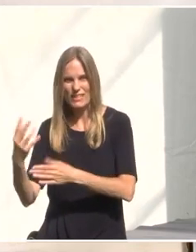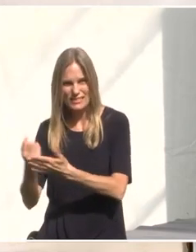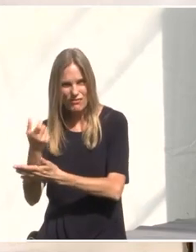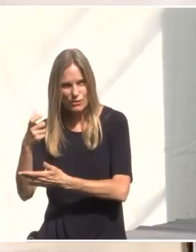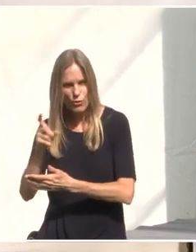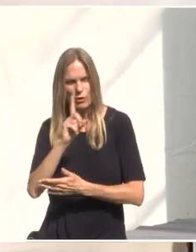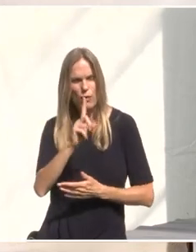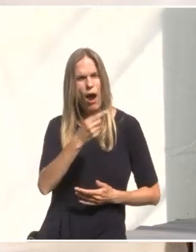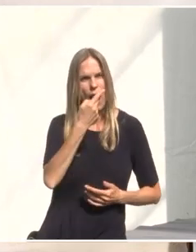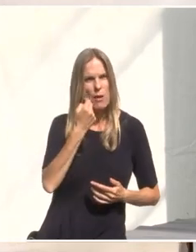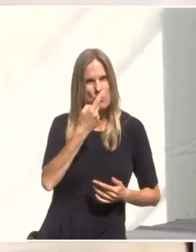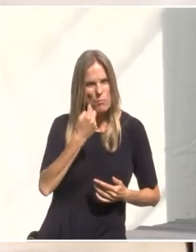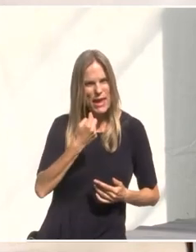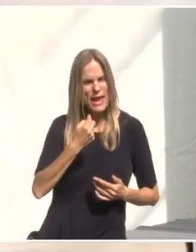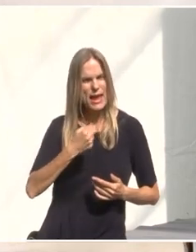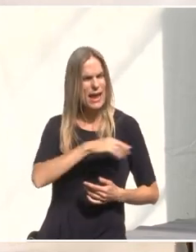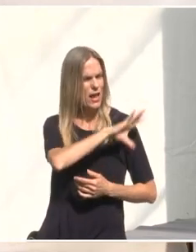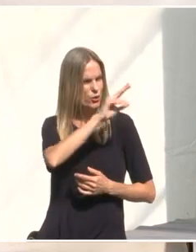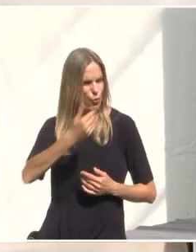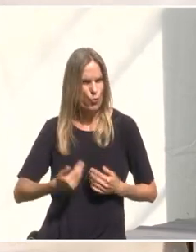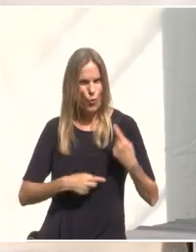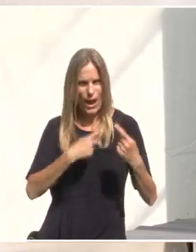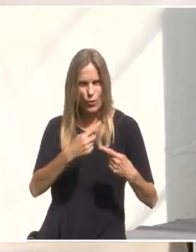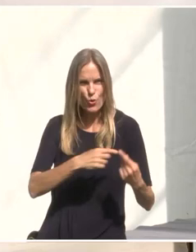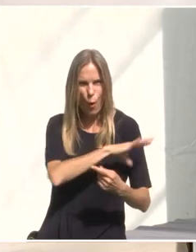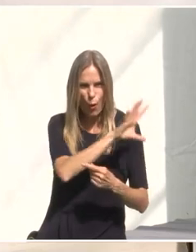their life are at a very low sort of,